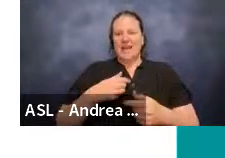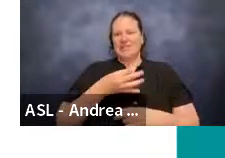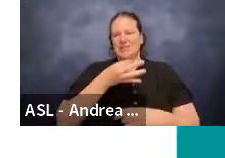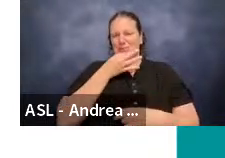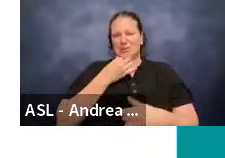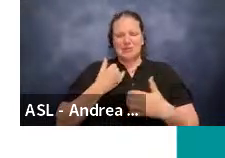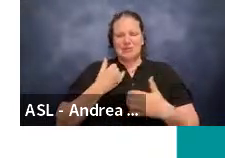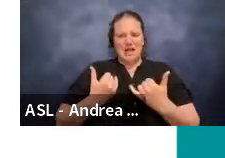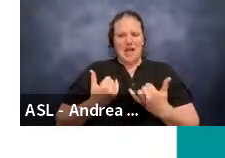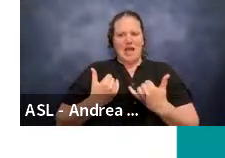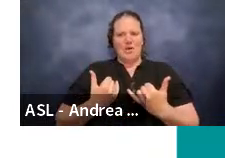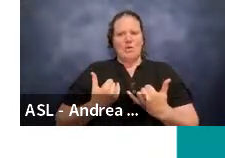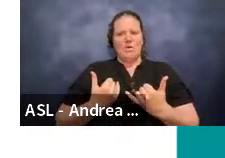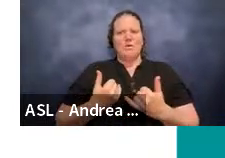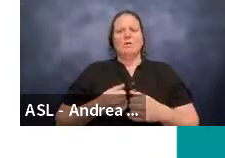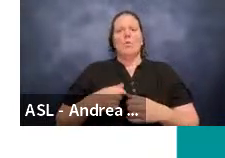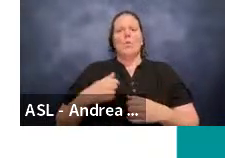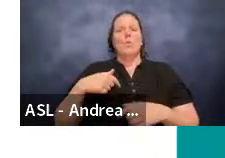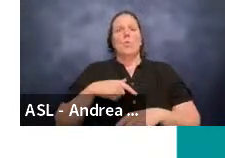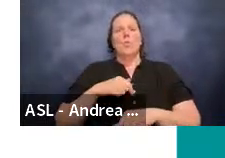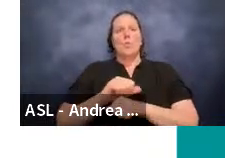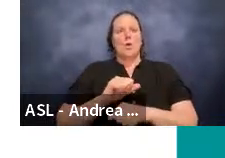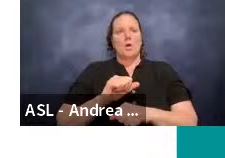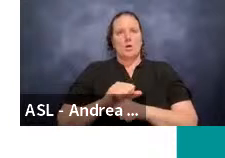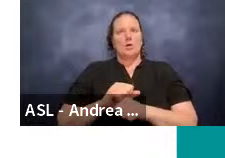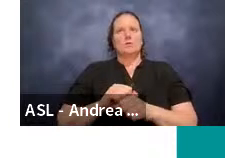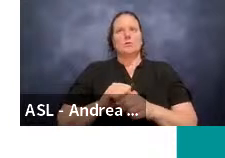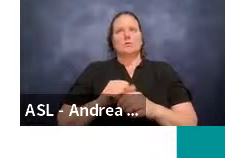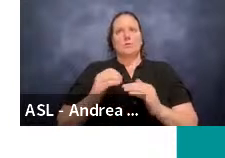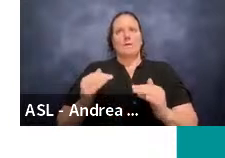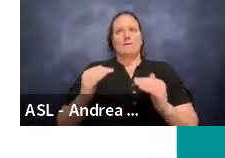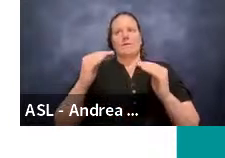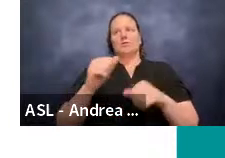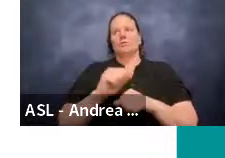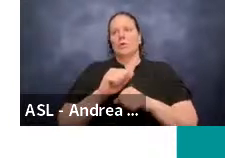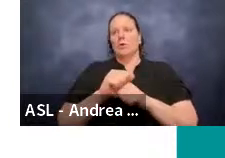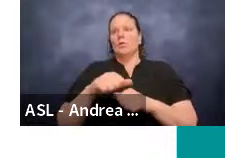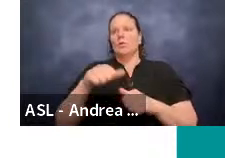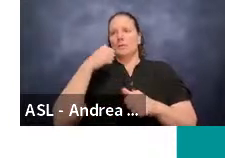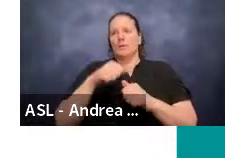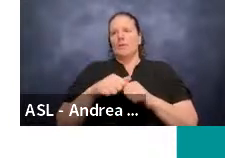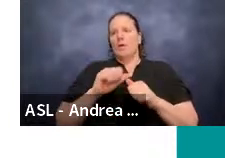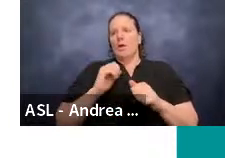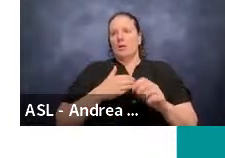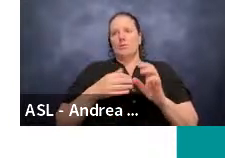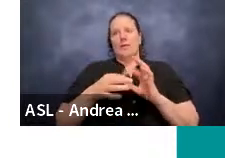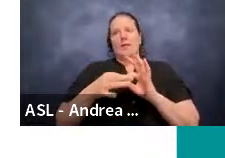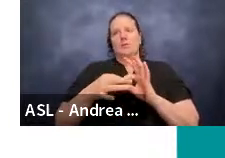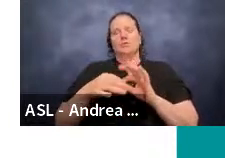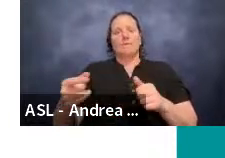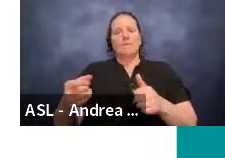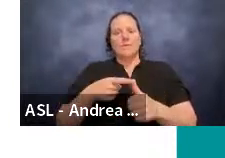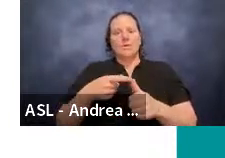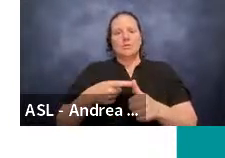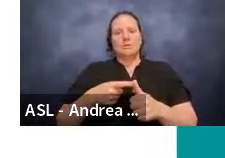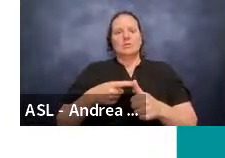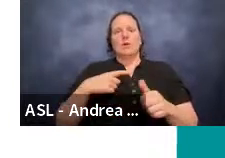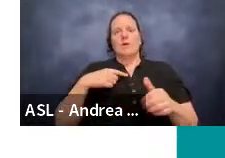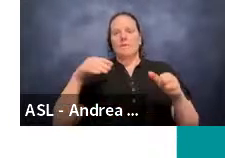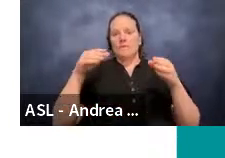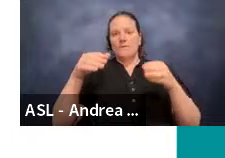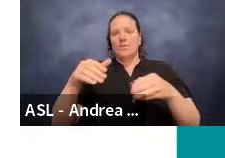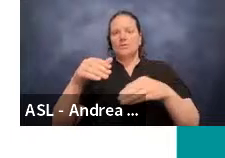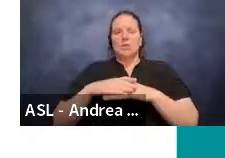now. As we work to advance this work, it's for us to remember to put our relationships first, to keep focused on our